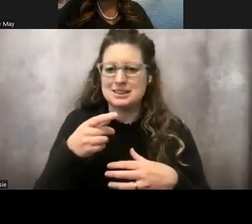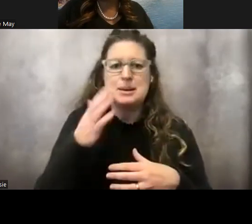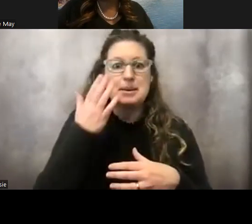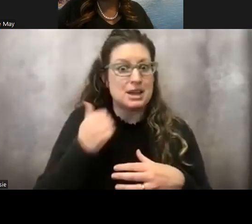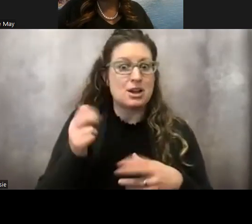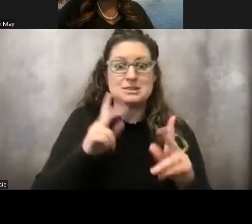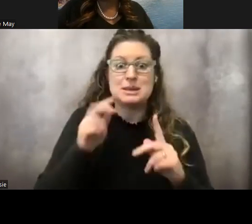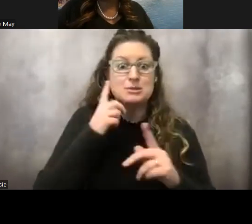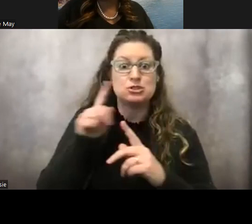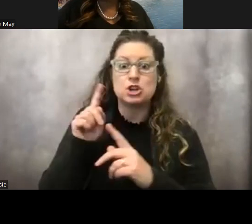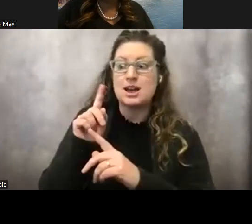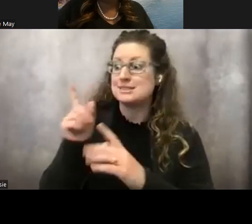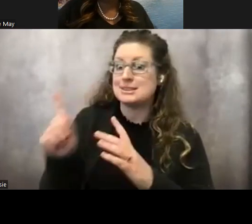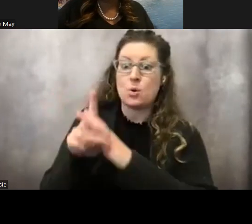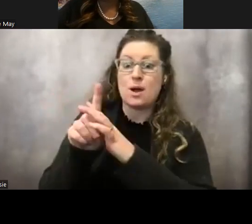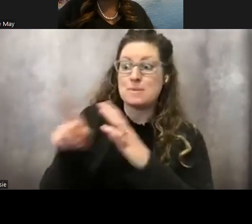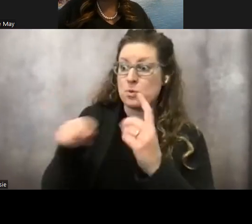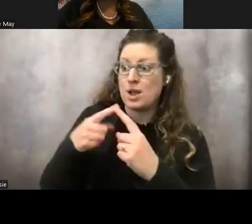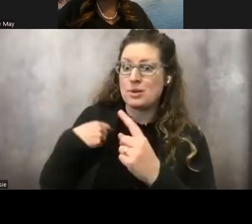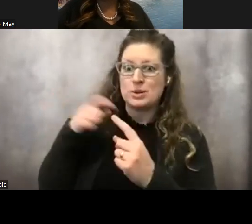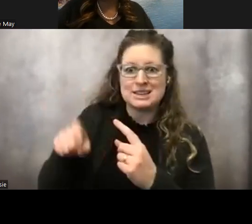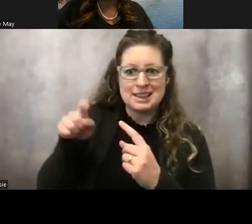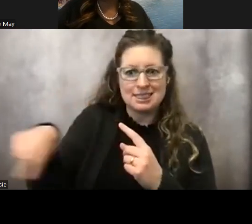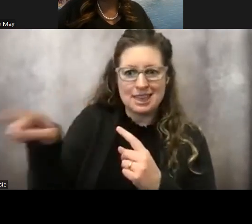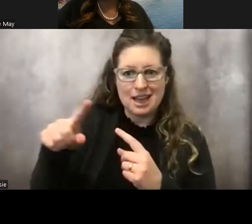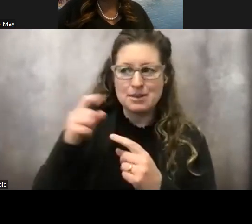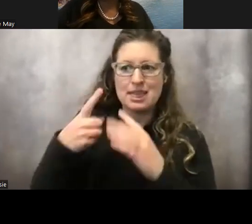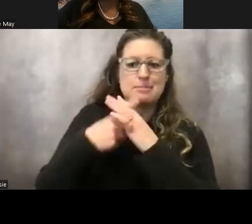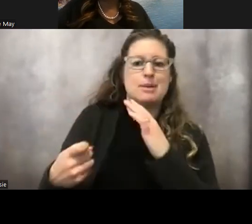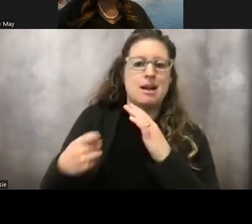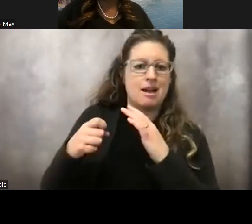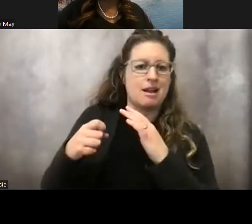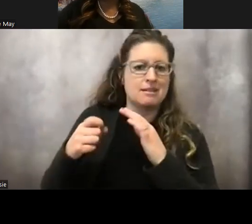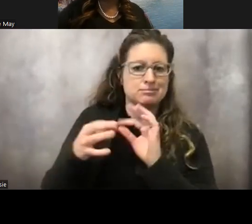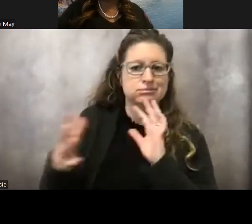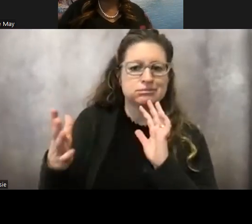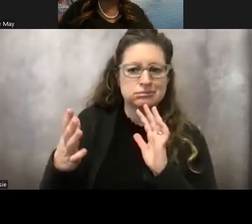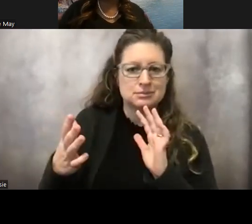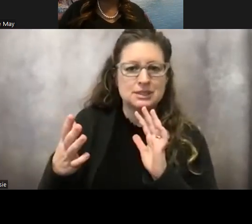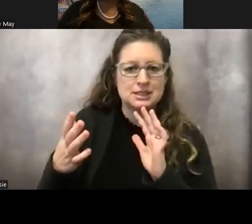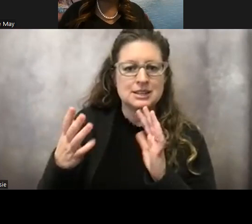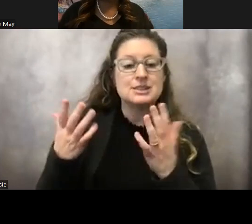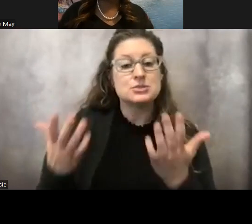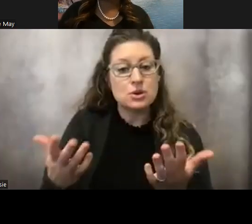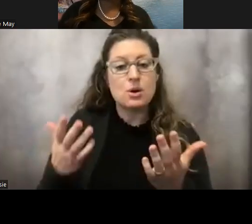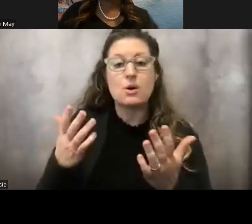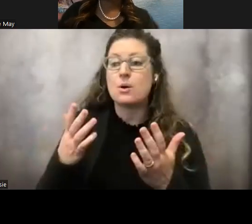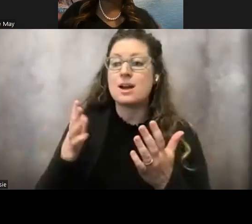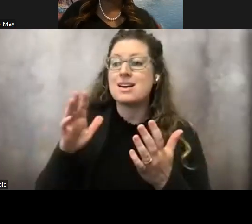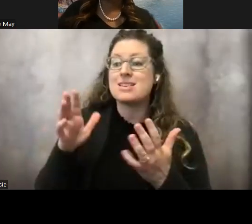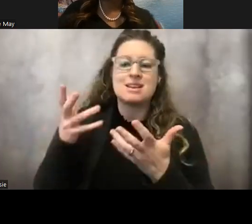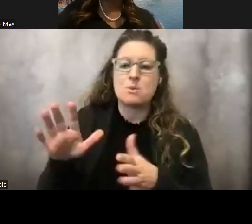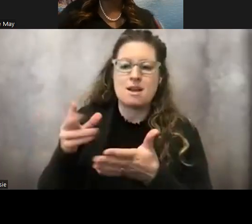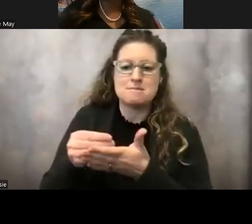then we don't see you. And so to them, currency was, you keep us in mind, you get to know us, you